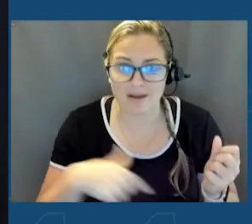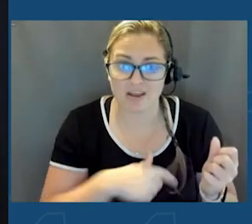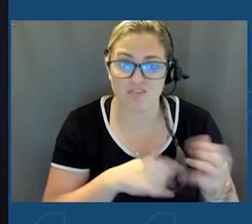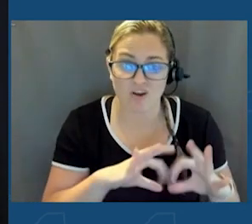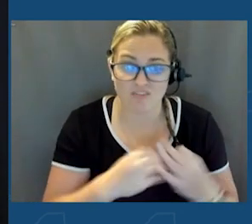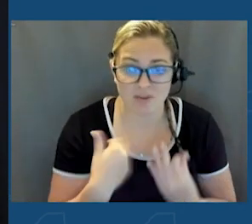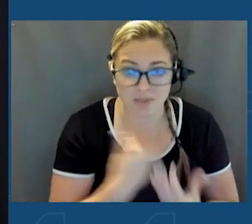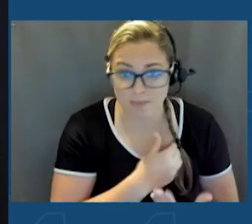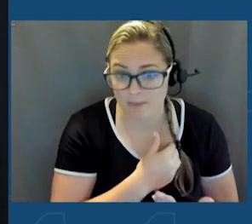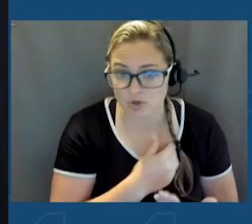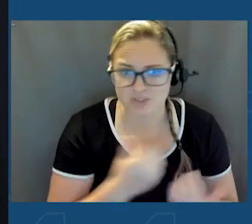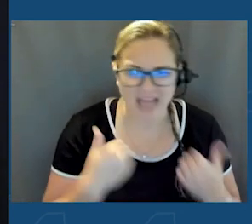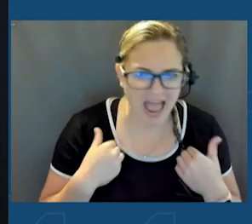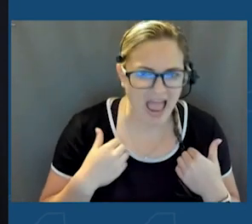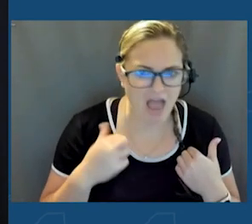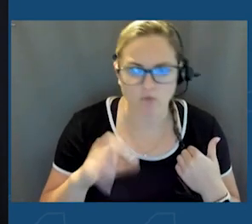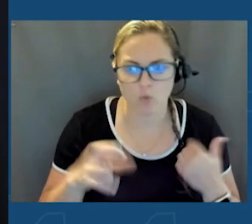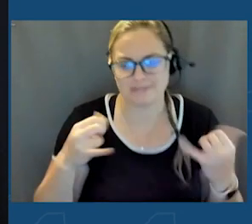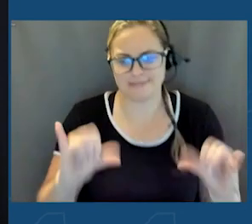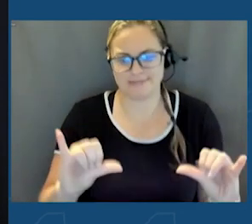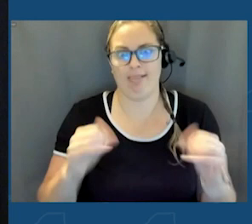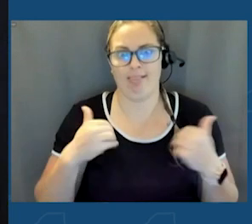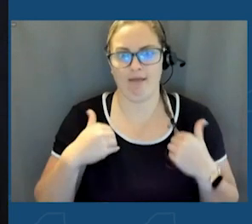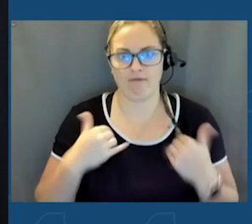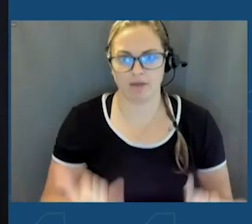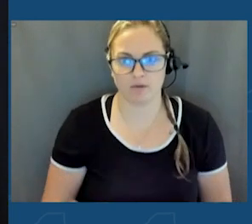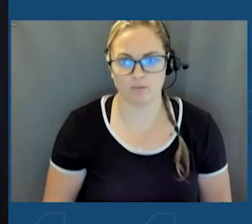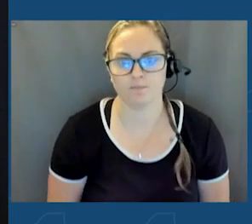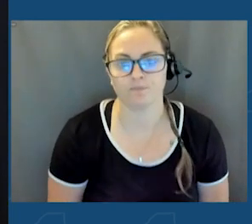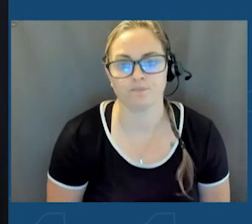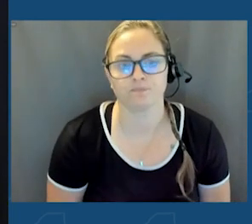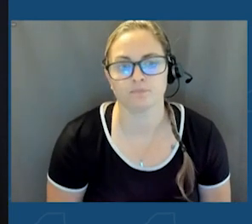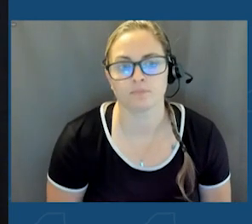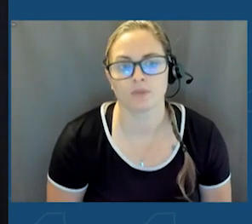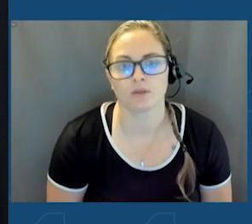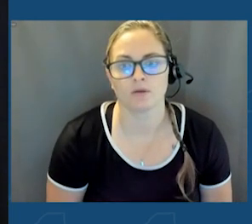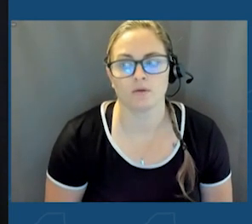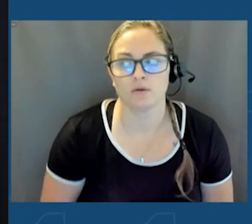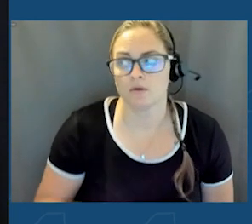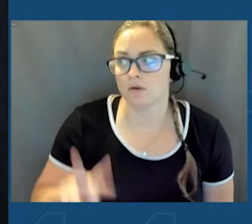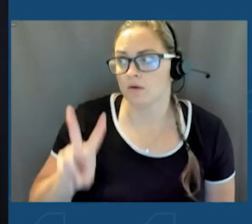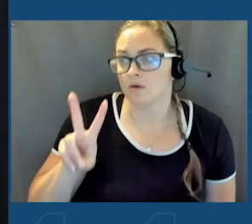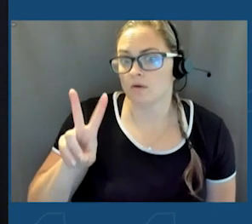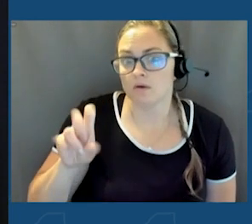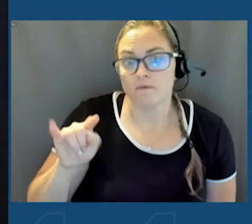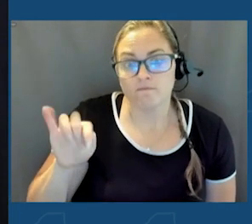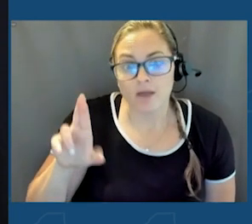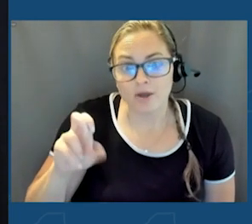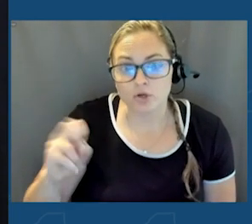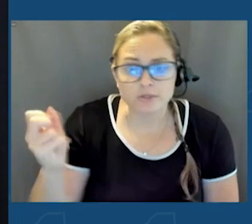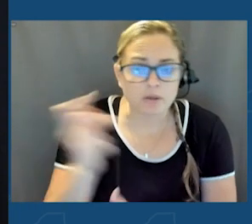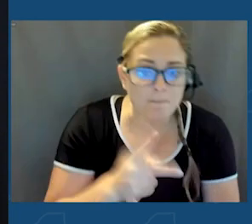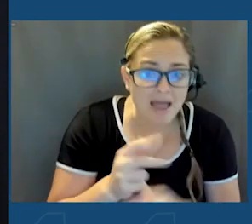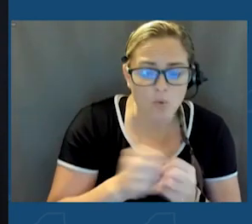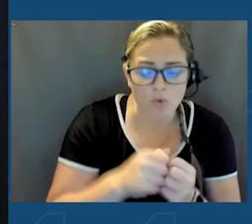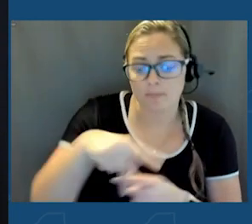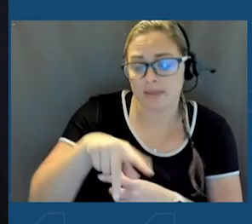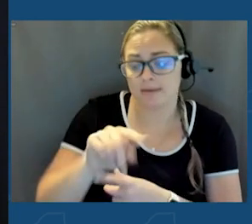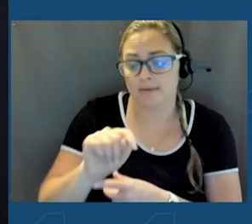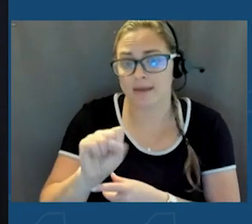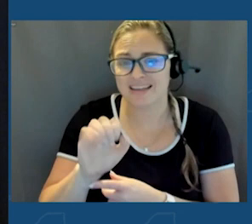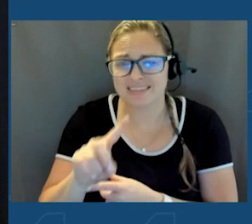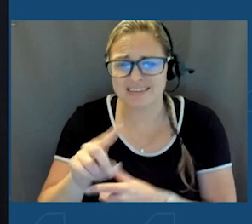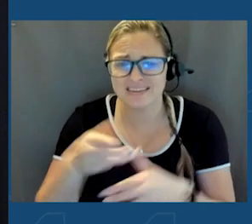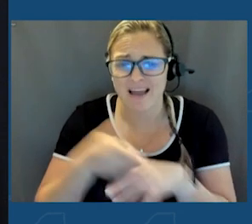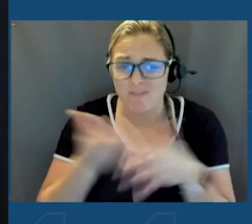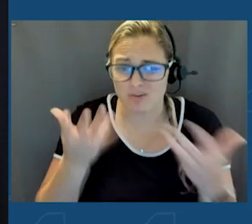members had or still have today. Our returning veterans who come back with PTSD after they served our nation, they